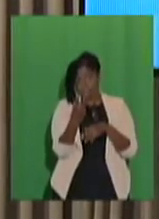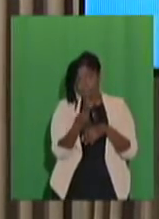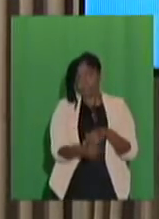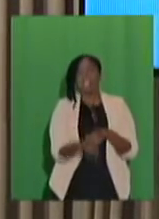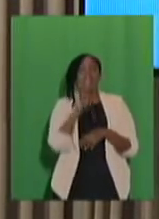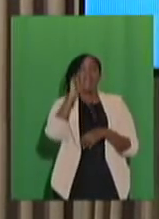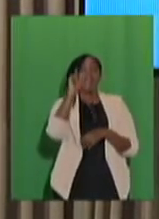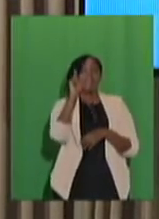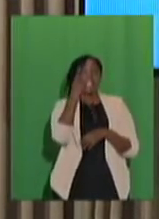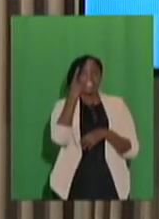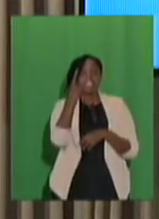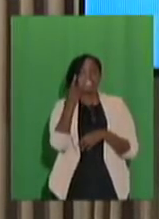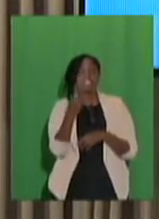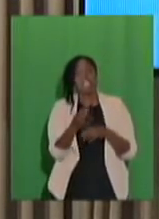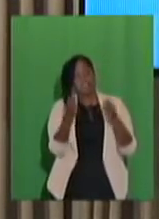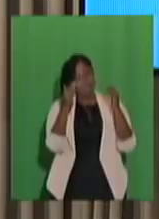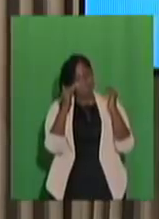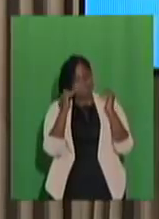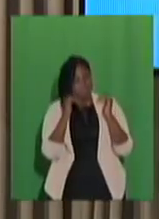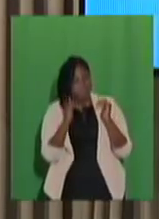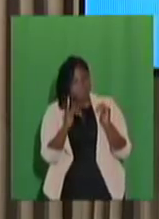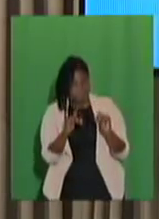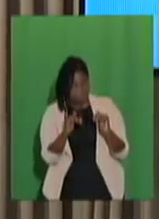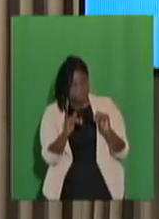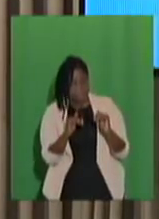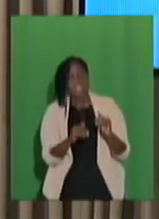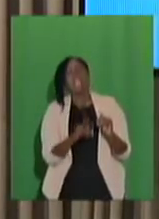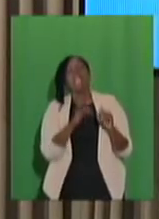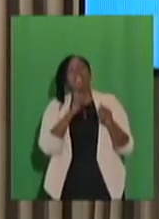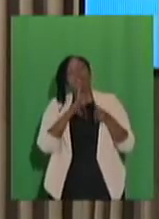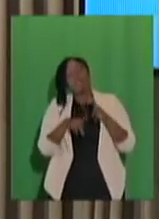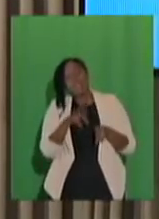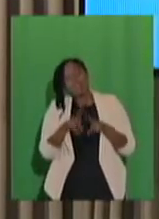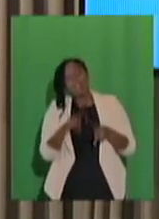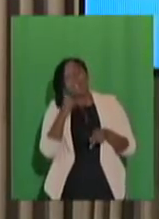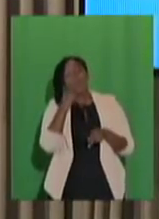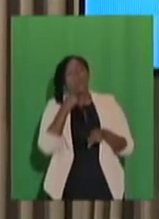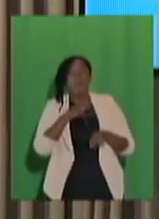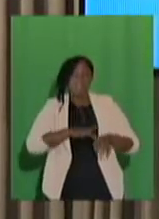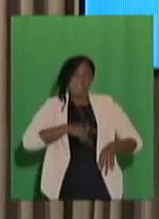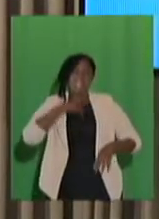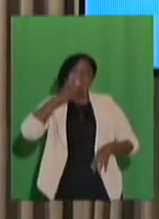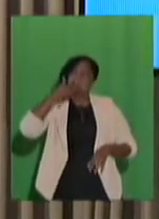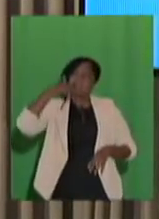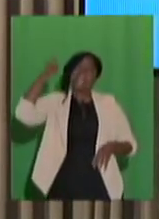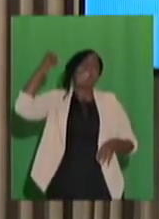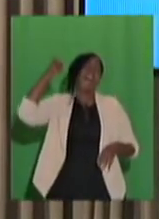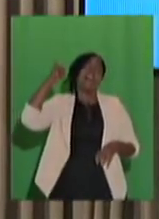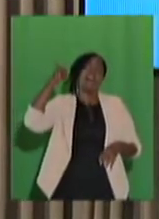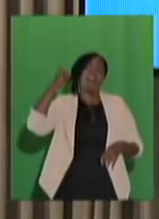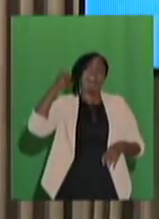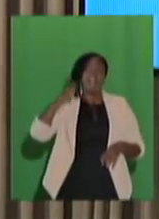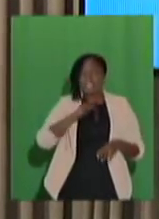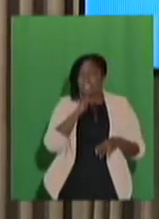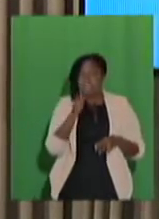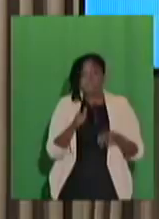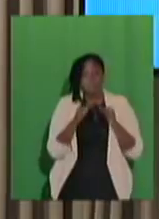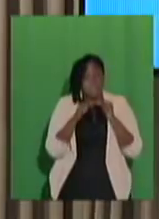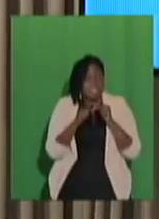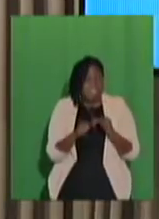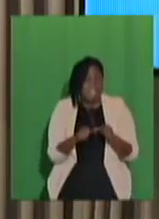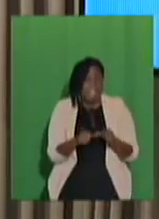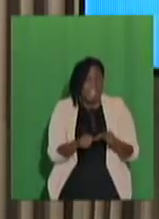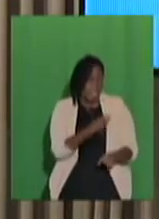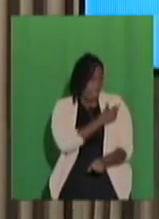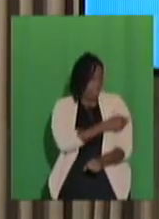step-down facility, people who are recovering and no longer need to be in a hospital setting so they can recover faster, but at